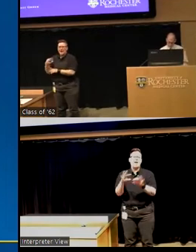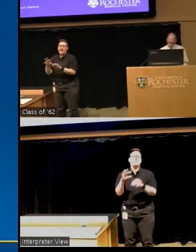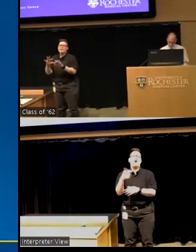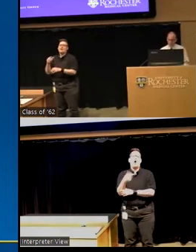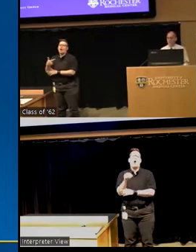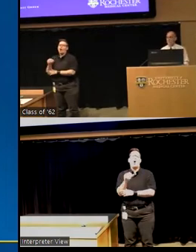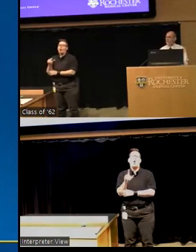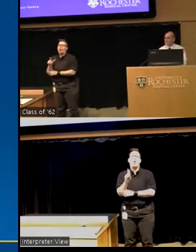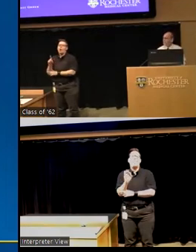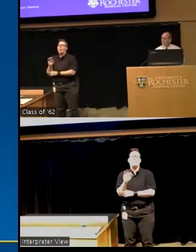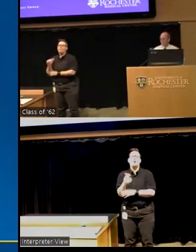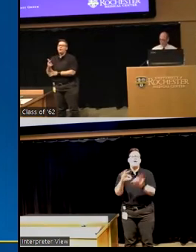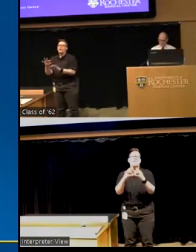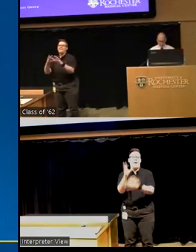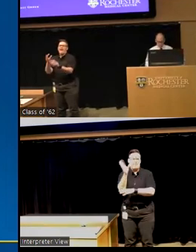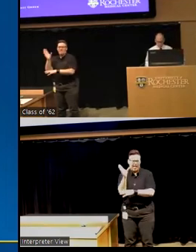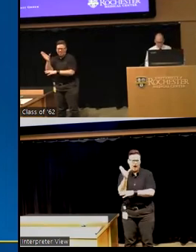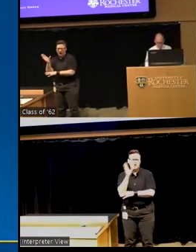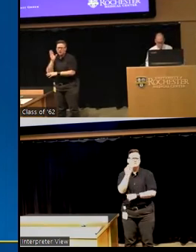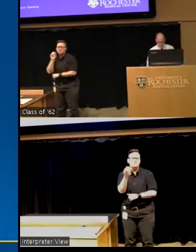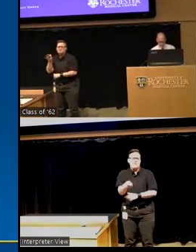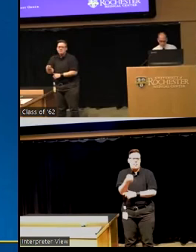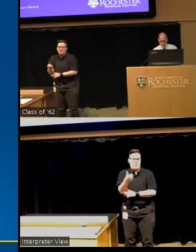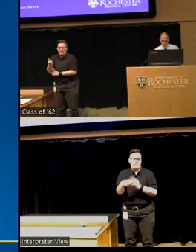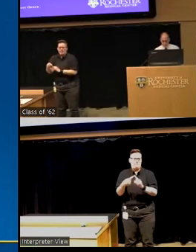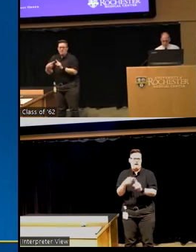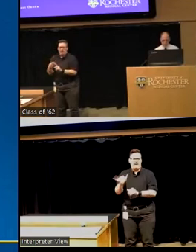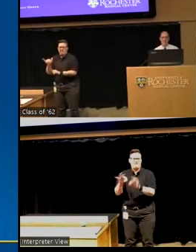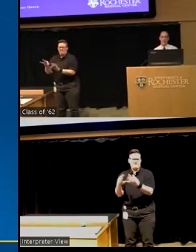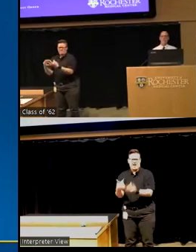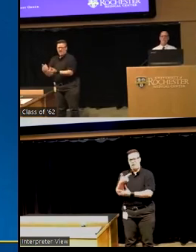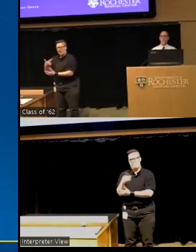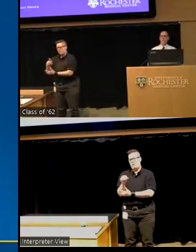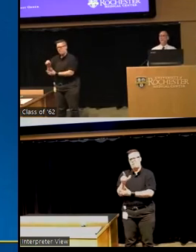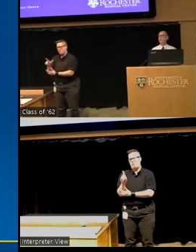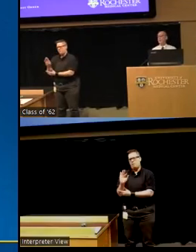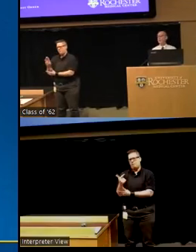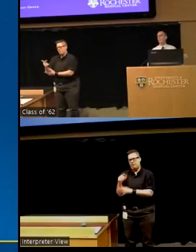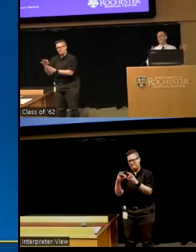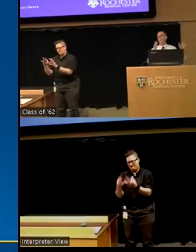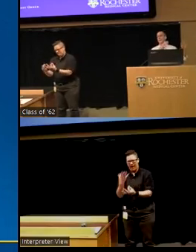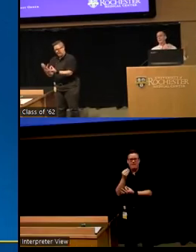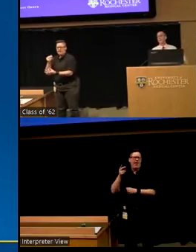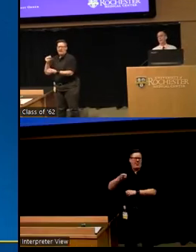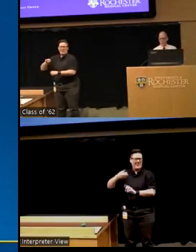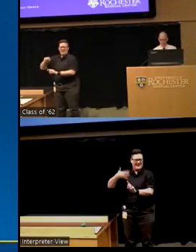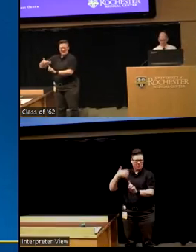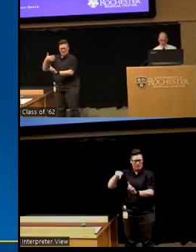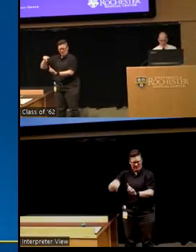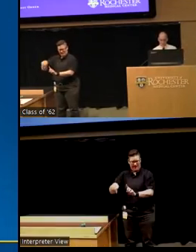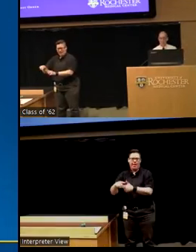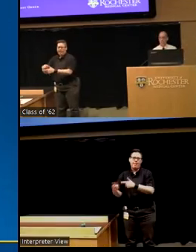lecture. And I just want to say a few words about the Goldbergs and the history of this lectureship. And then I will turn it over to Dr. Marina